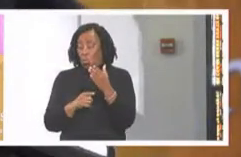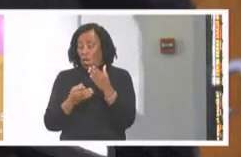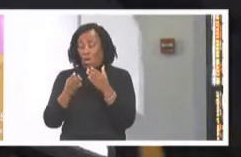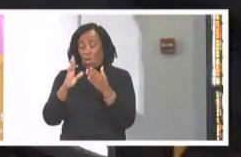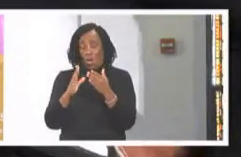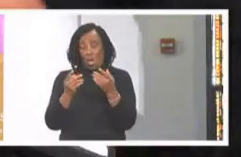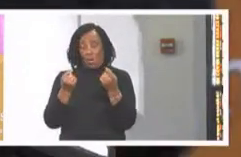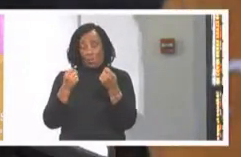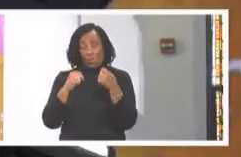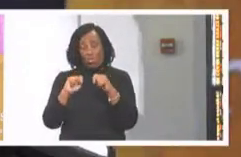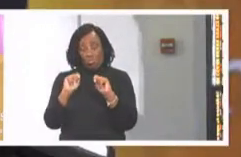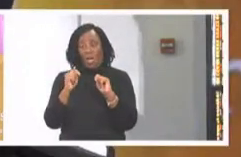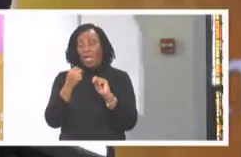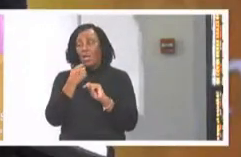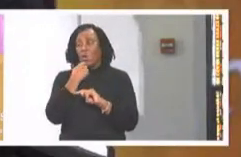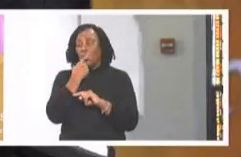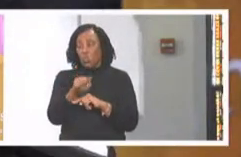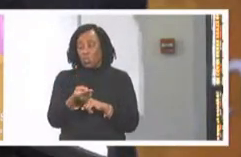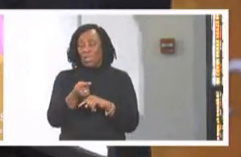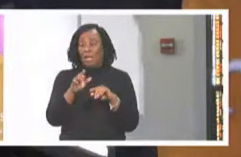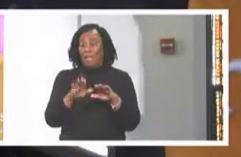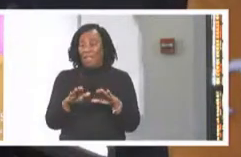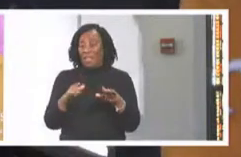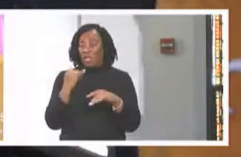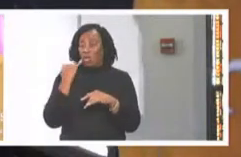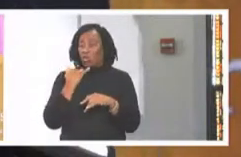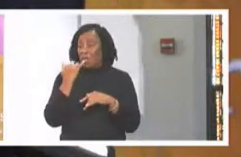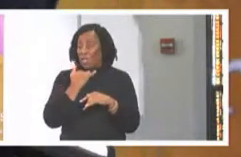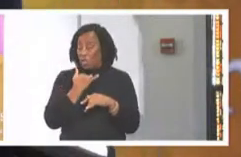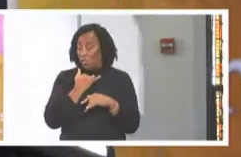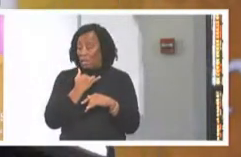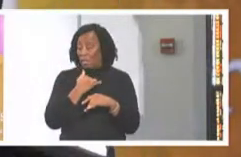tell the children of Israel.